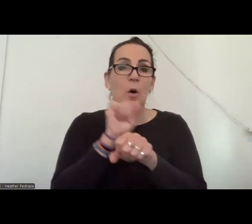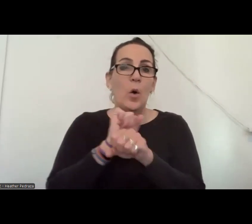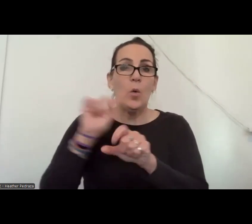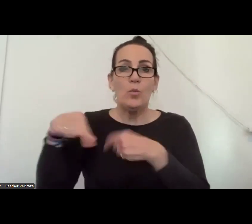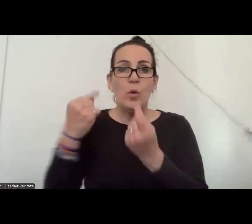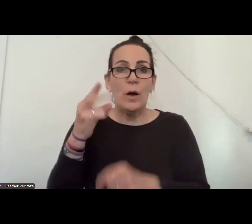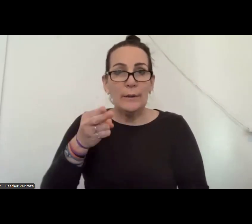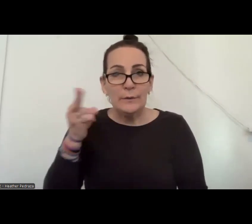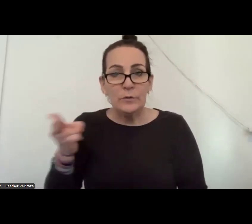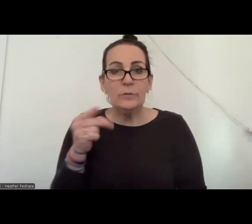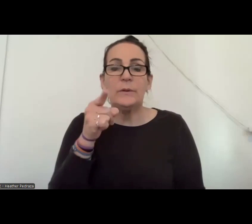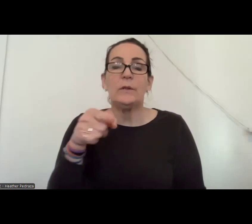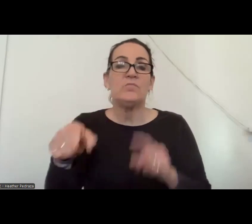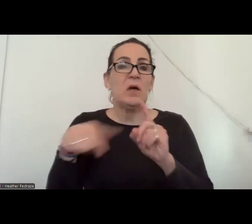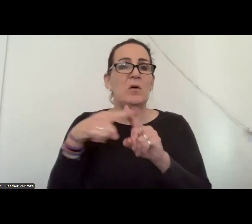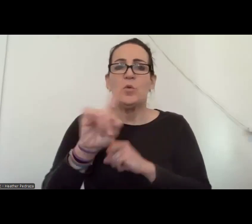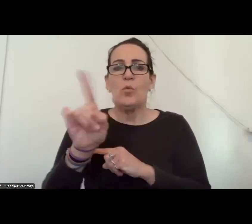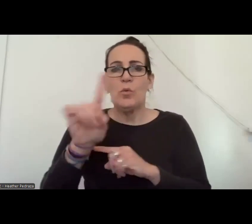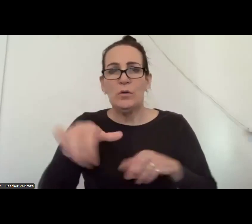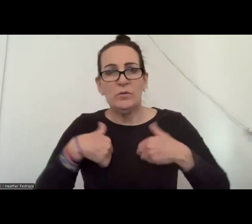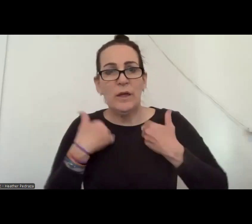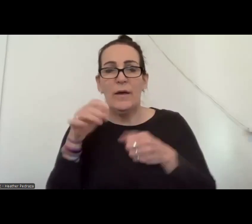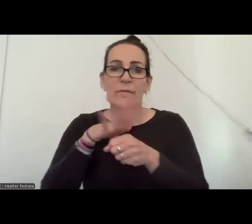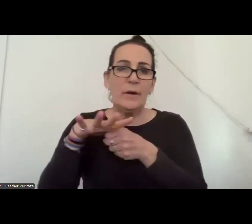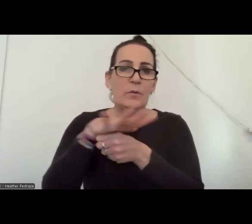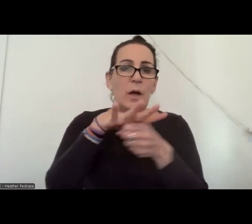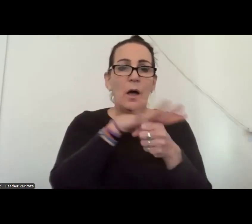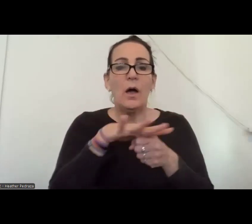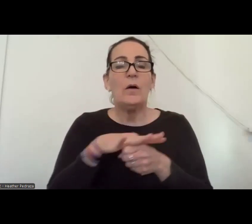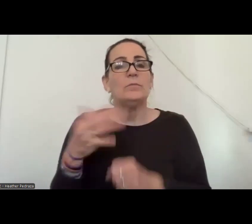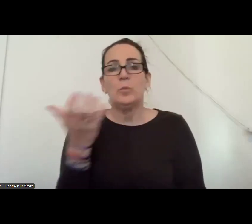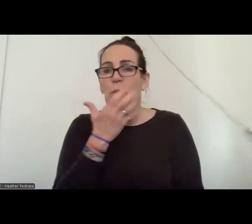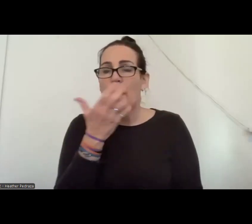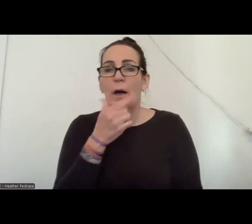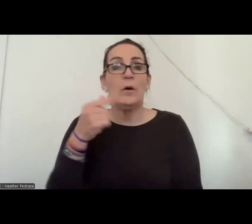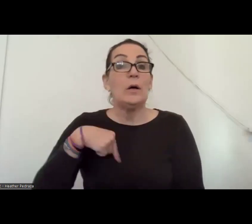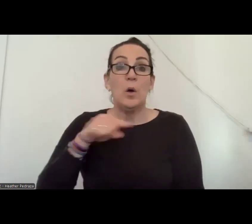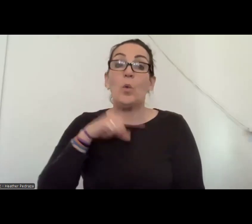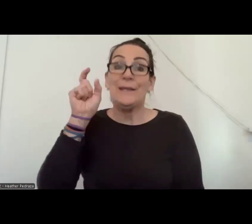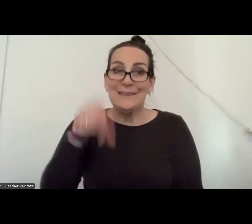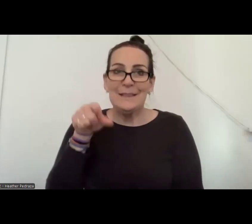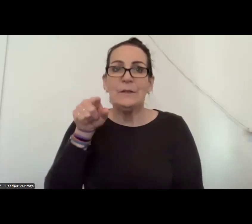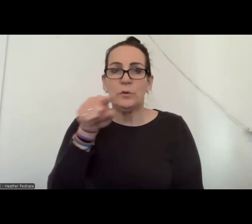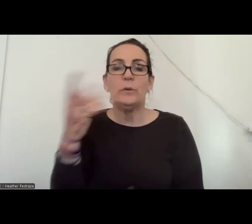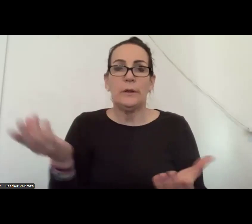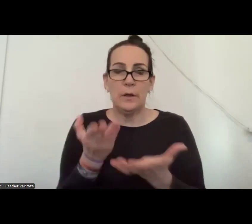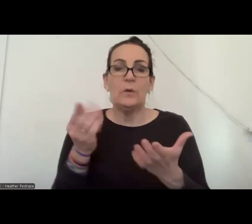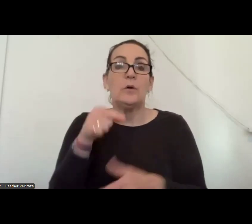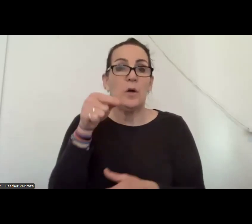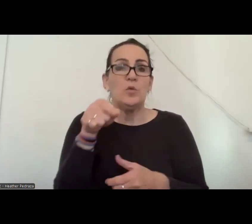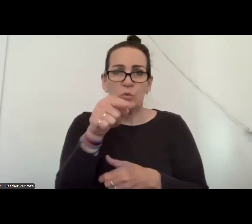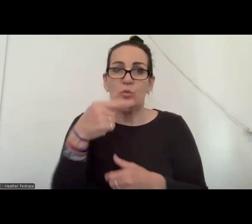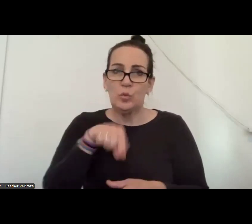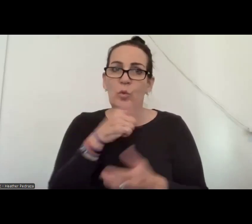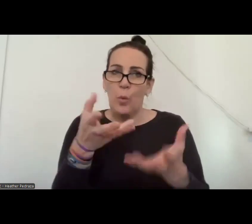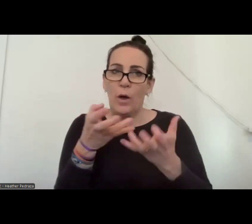you represent. So welcome. We need you here. You're wanted, and we want to hear from you. So starting today, don't